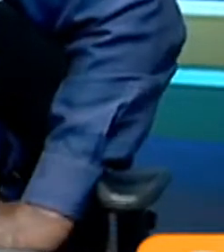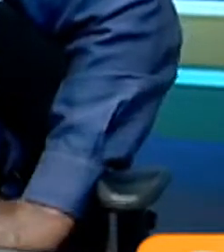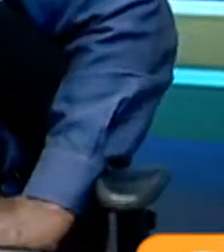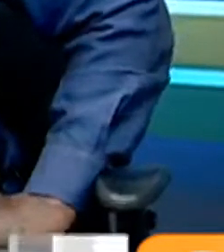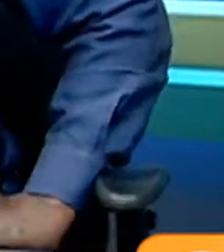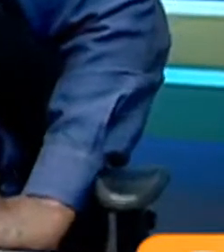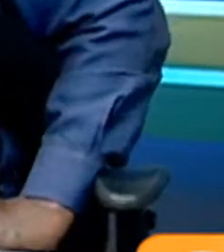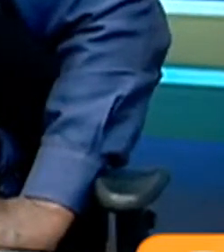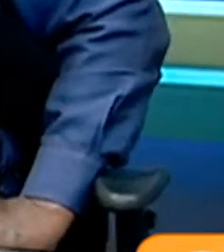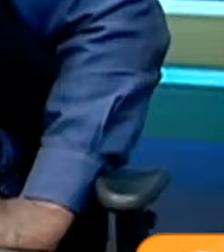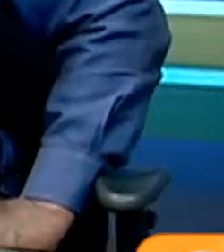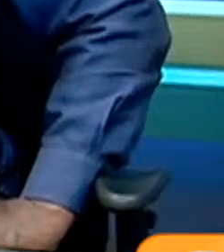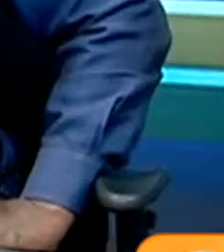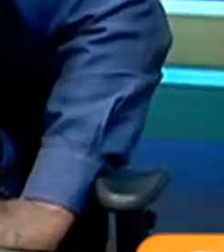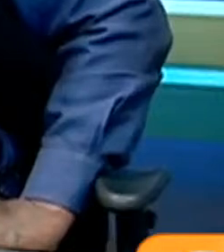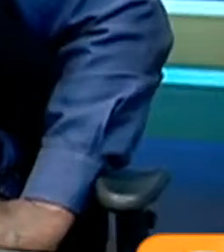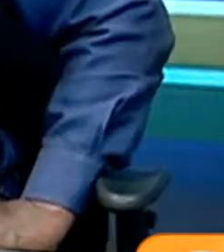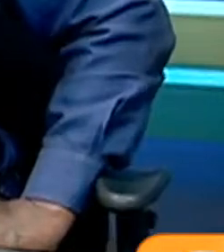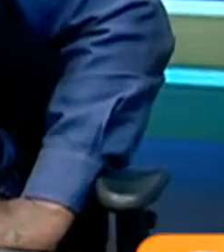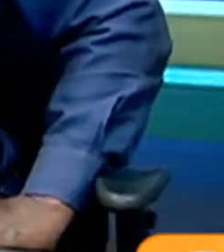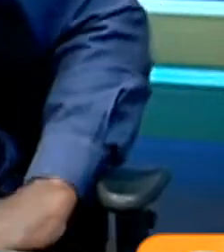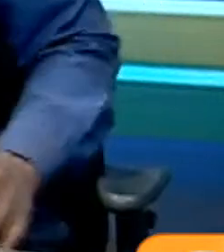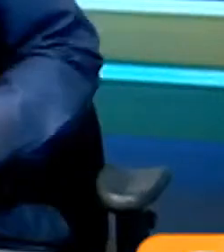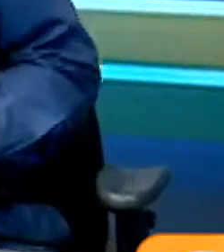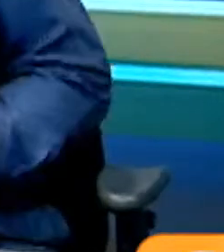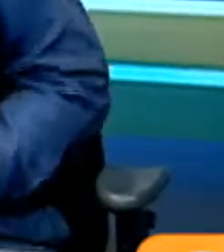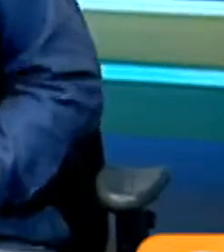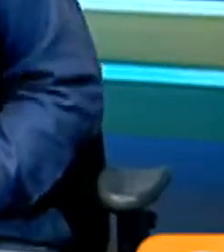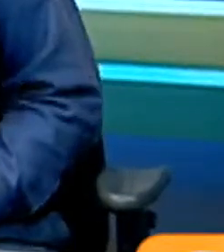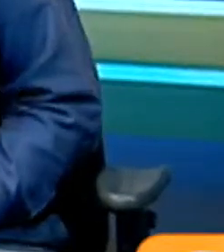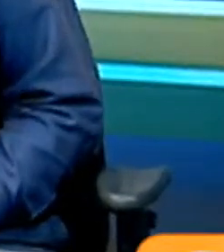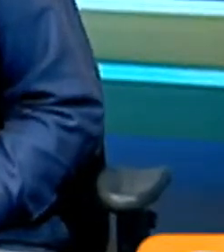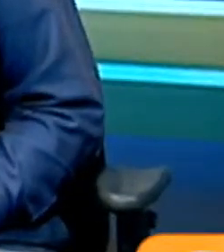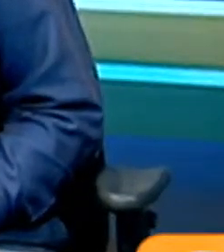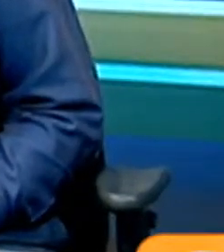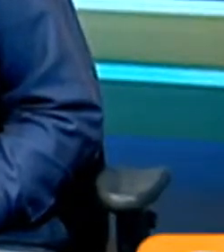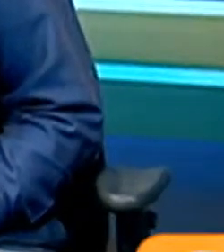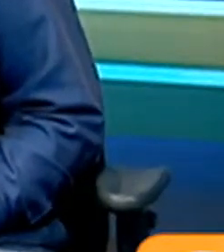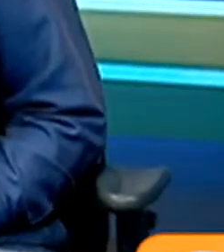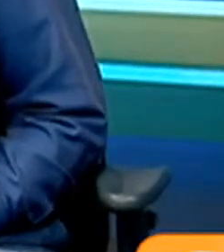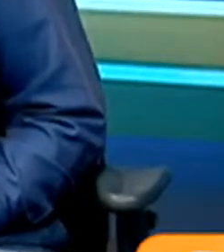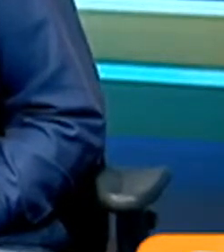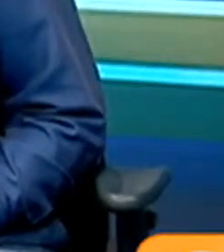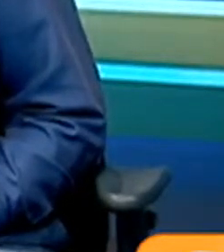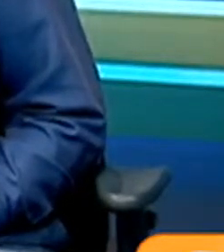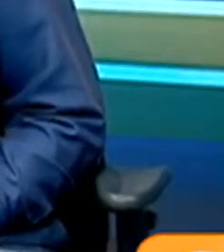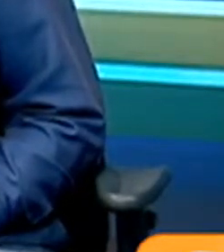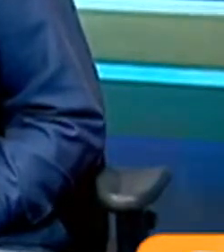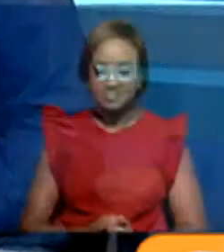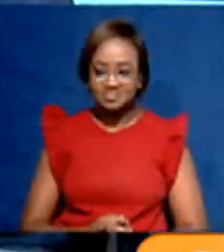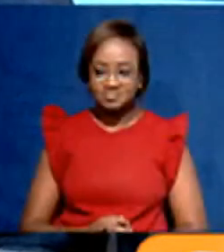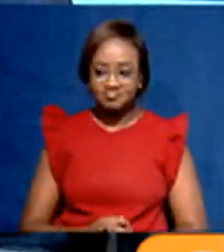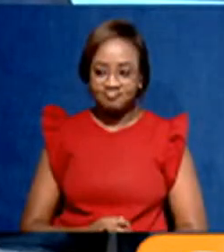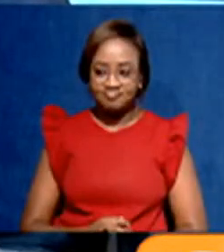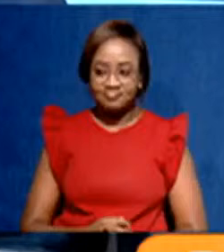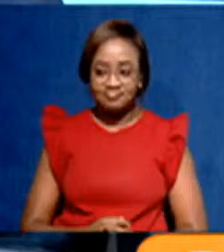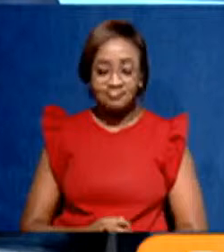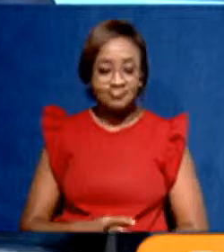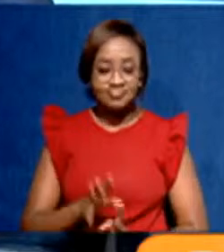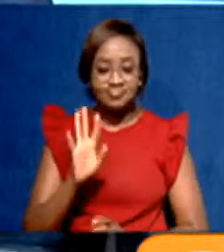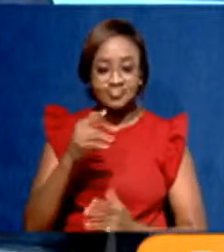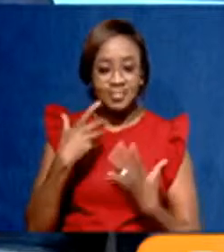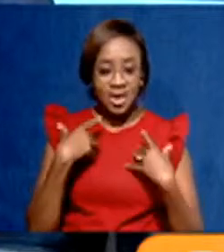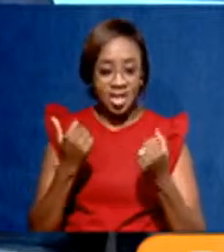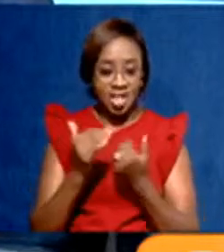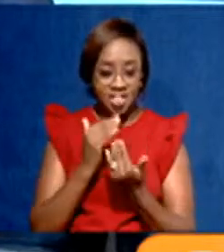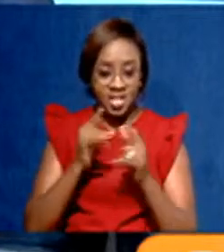Well, healthcare in Kenya is undergoing one of the most radical shifts since independence, and this is due to the introduction of the